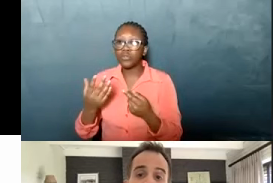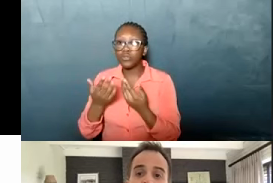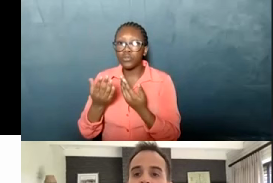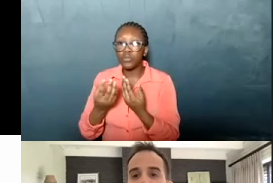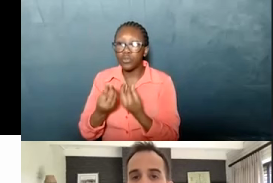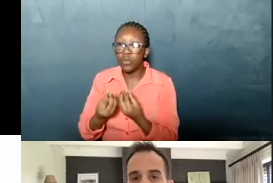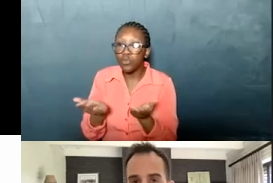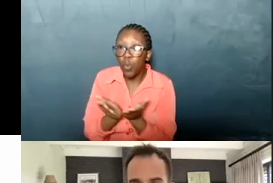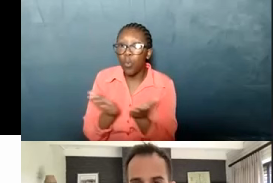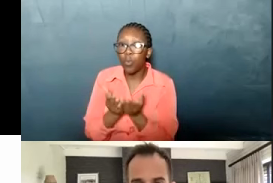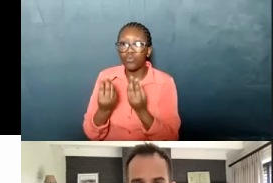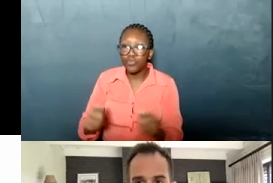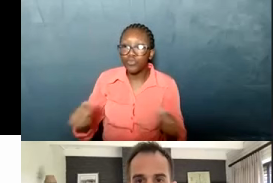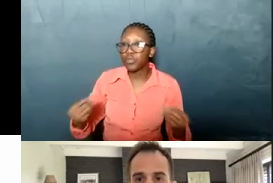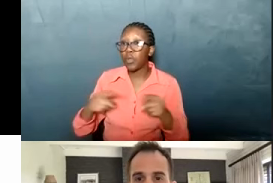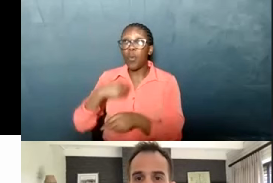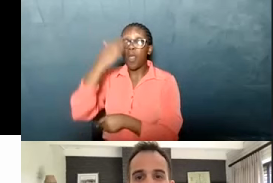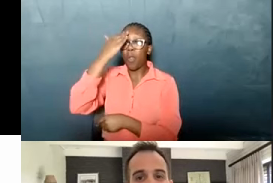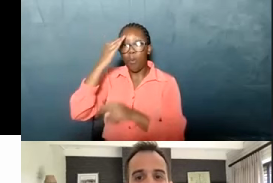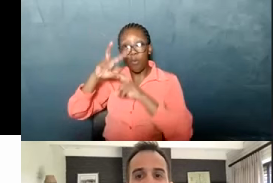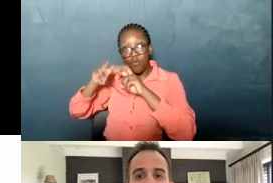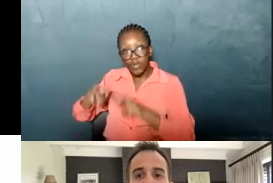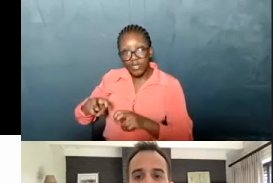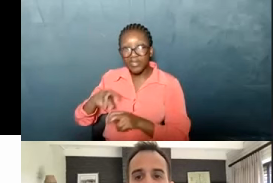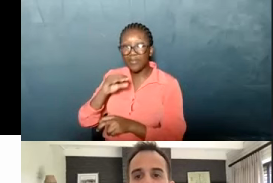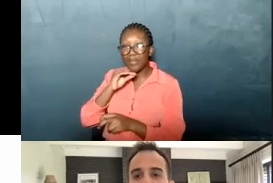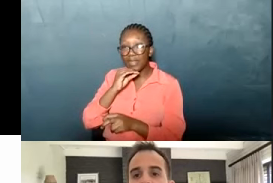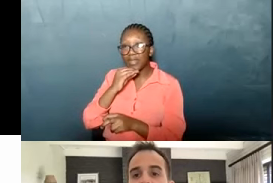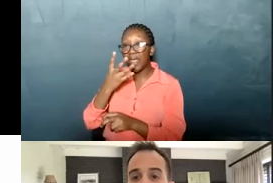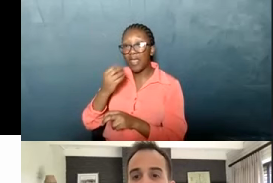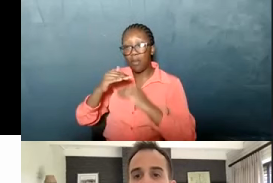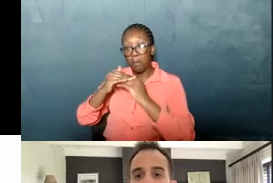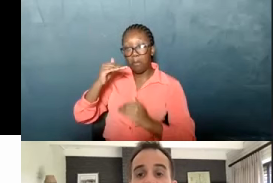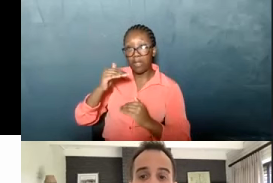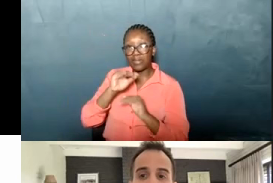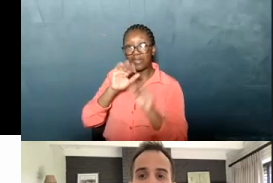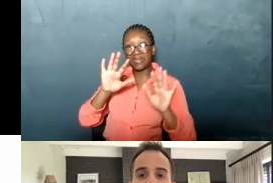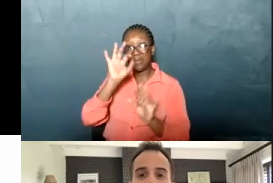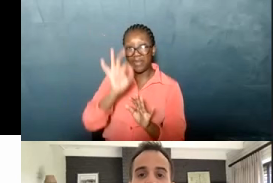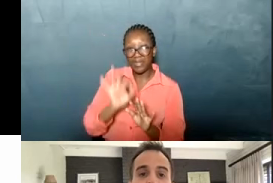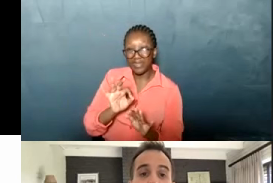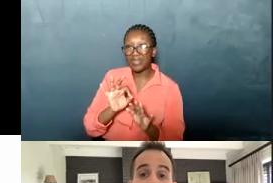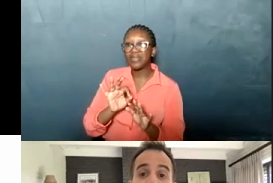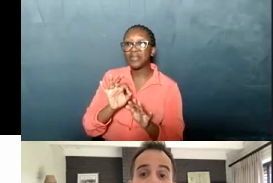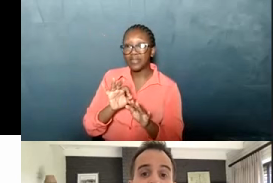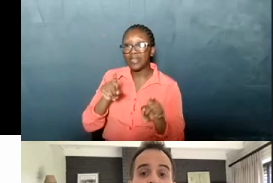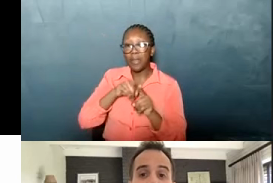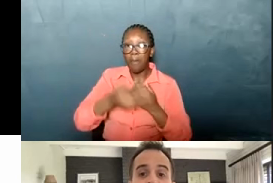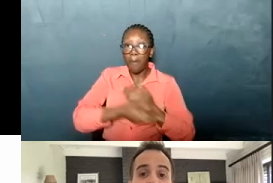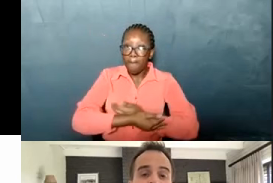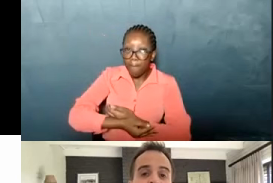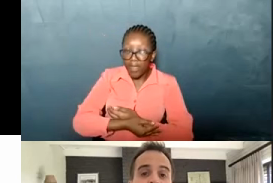we know from available research evidence that less than 10% of these children and infants will have